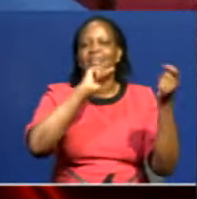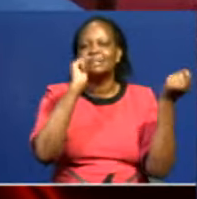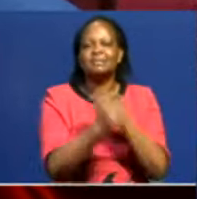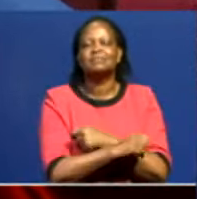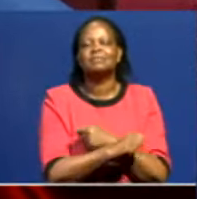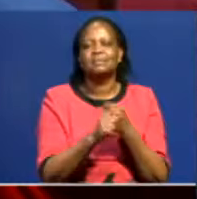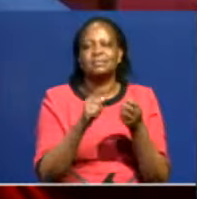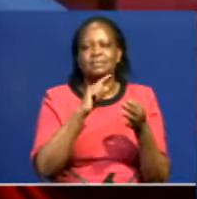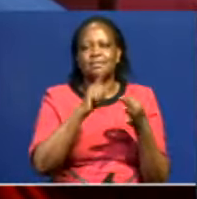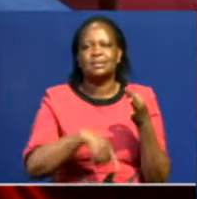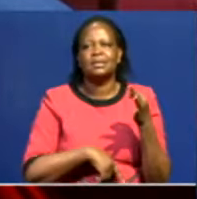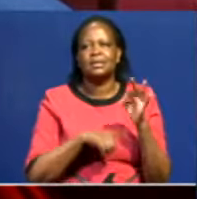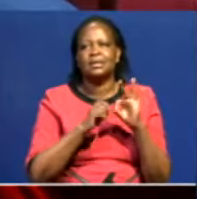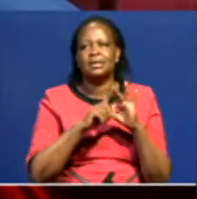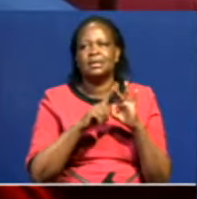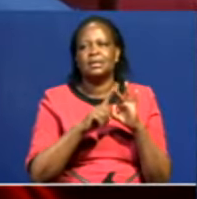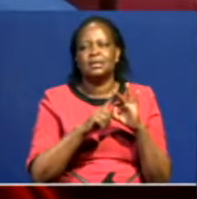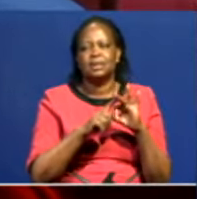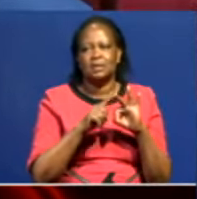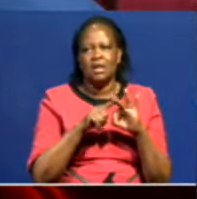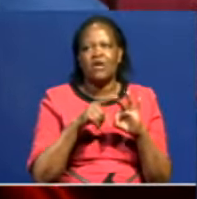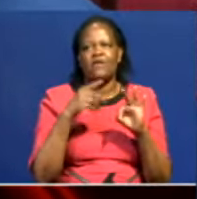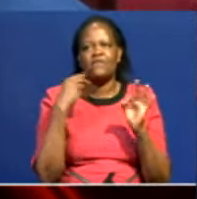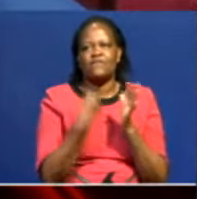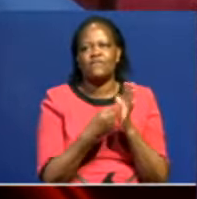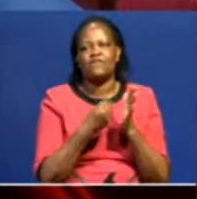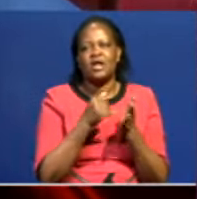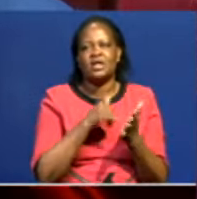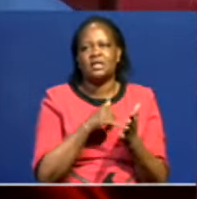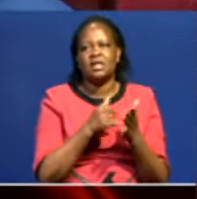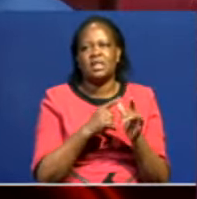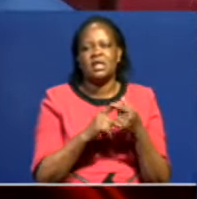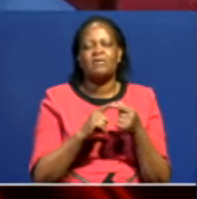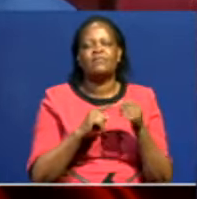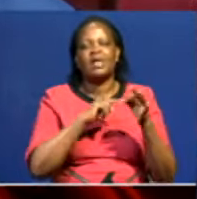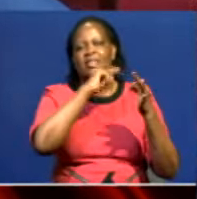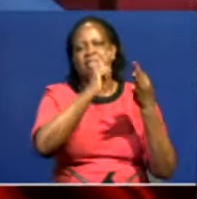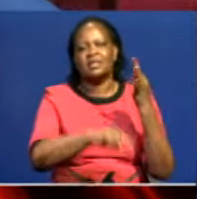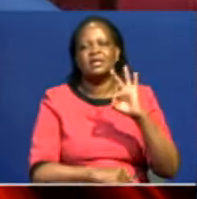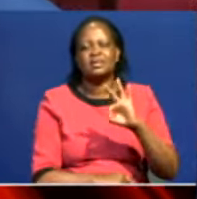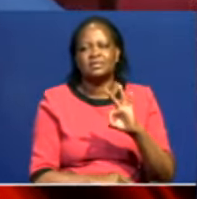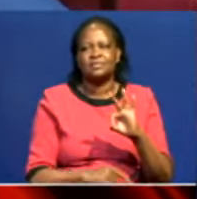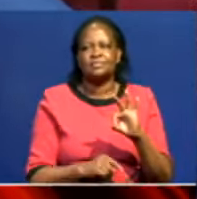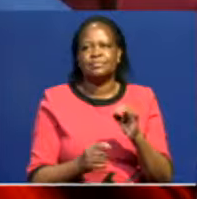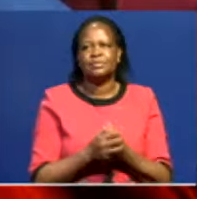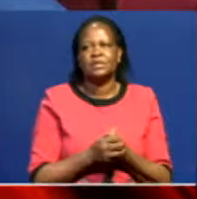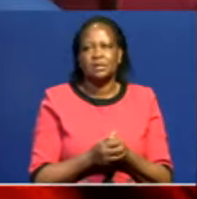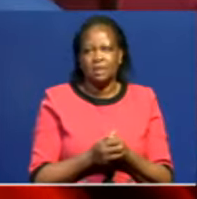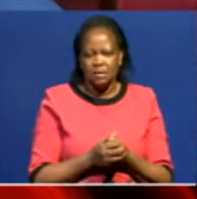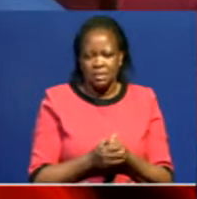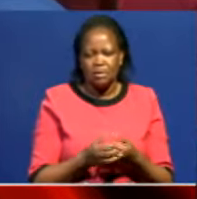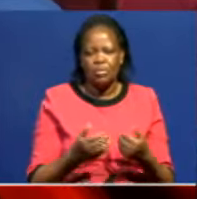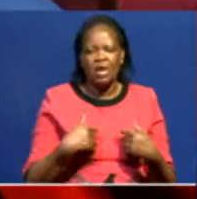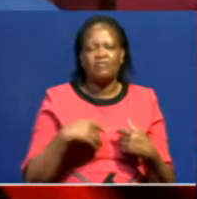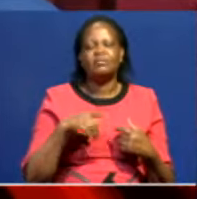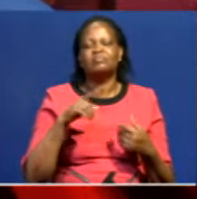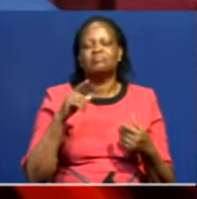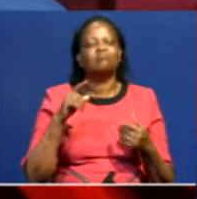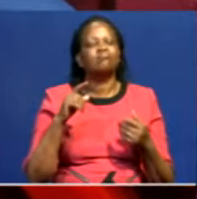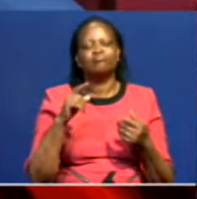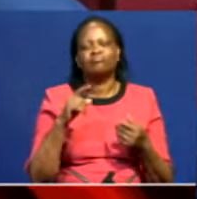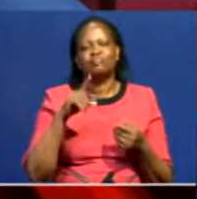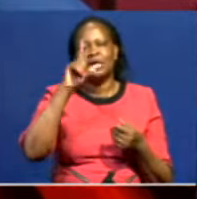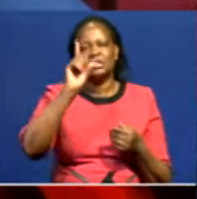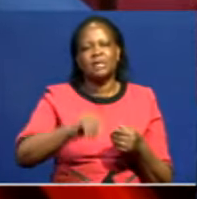And then we also have an Islamic REIT, even for financial inclusion. So under the D-REIT and I-REIT, we have the Acorn, Student Affordable Student